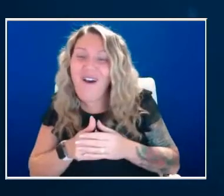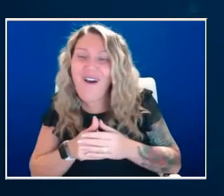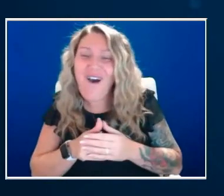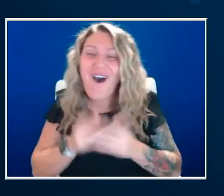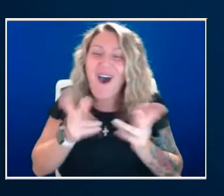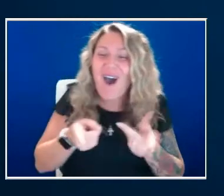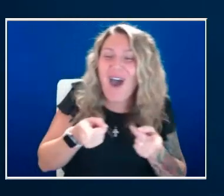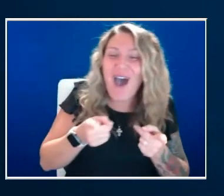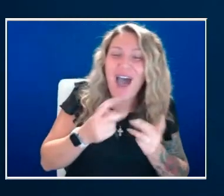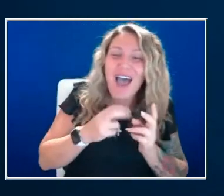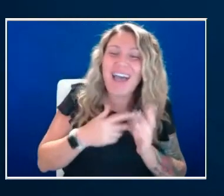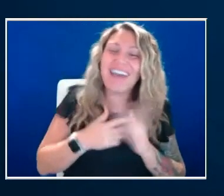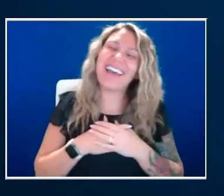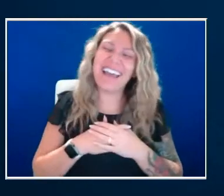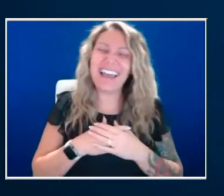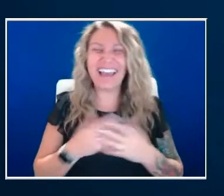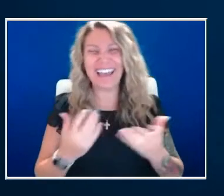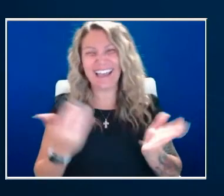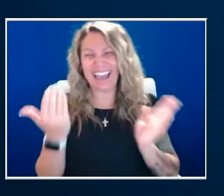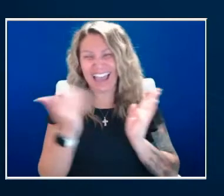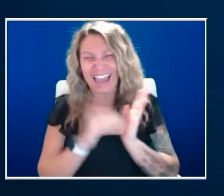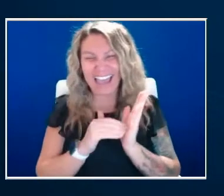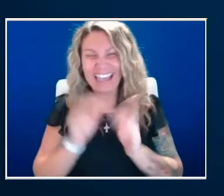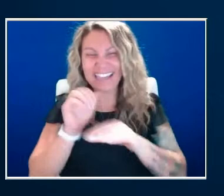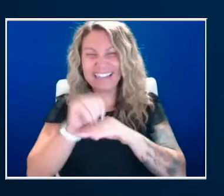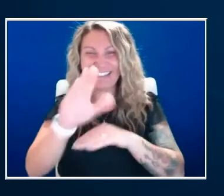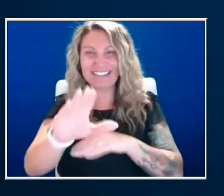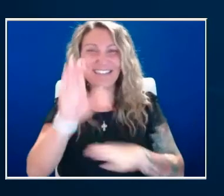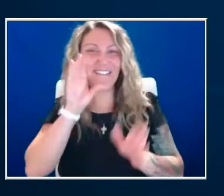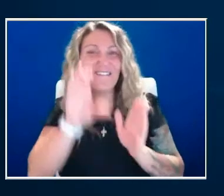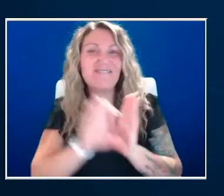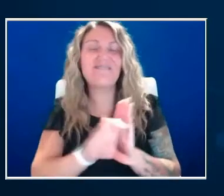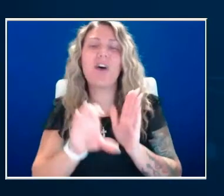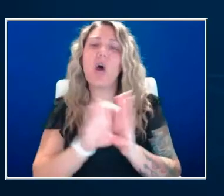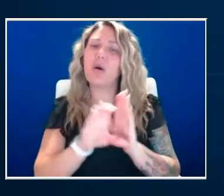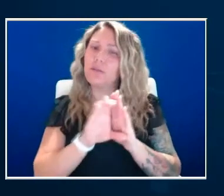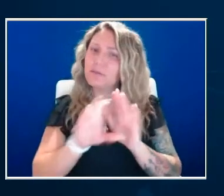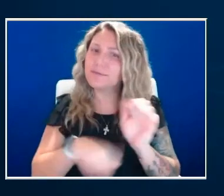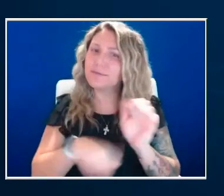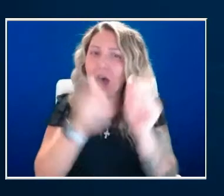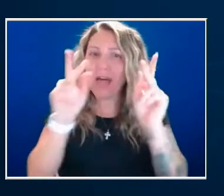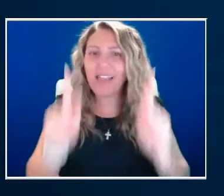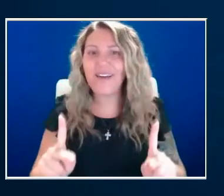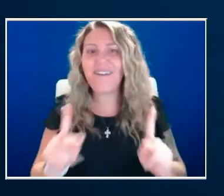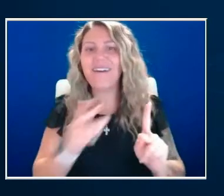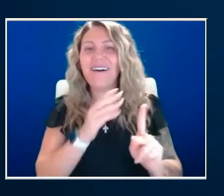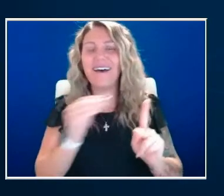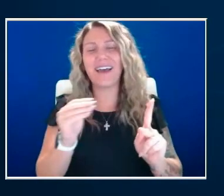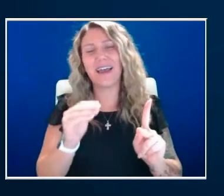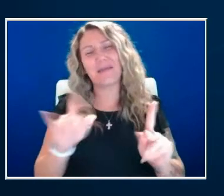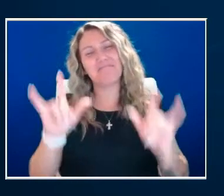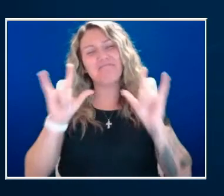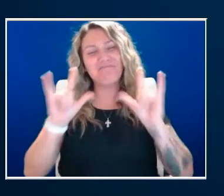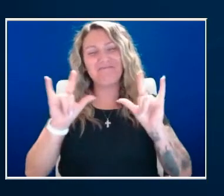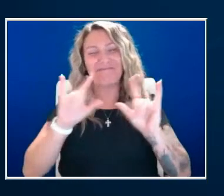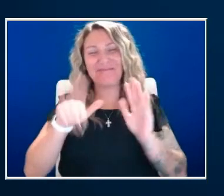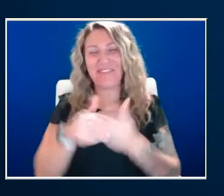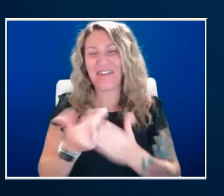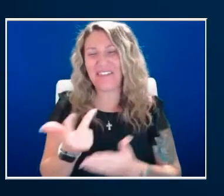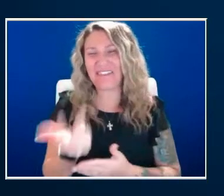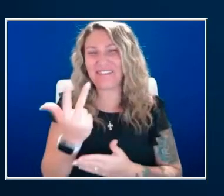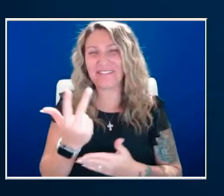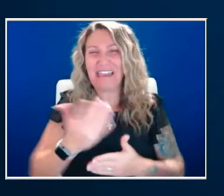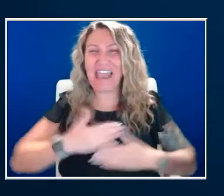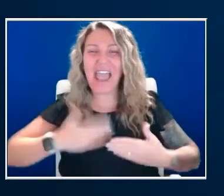So send us photos, keep us posted, and just much luck to all three of you. I'm glad you're back to just enjoying